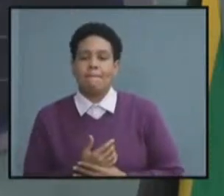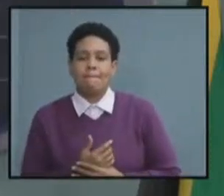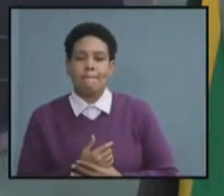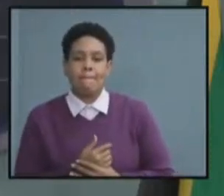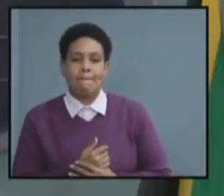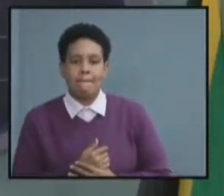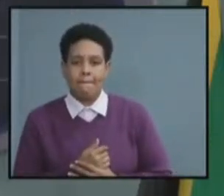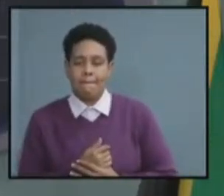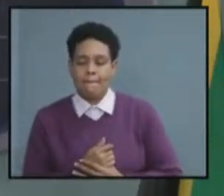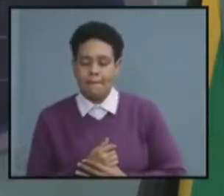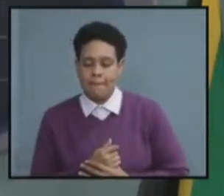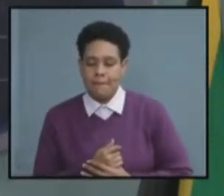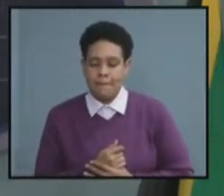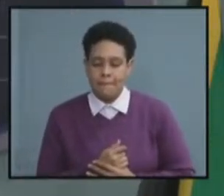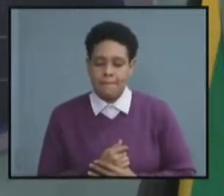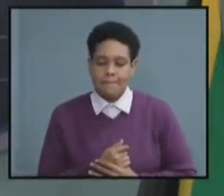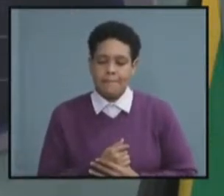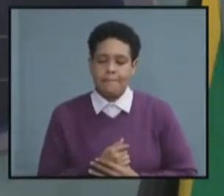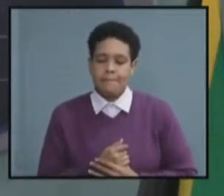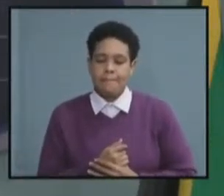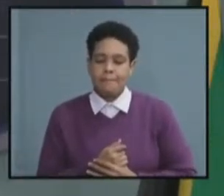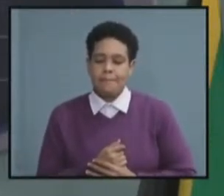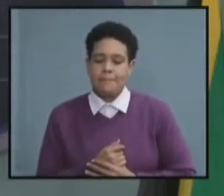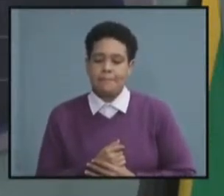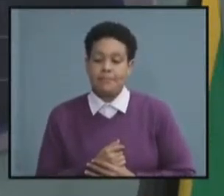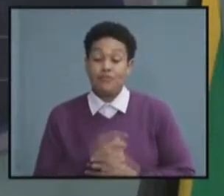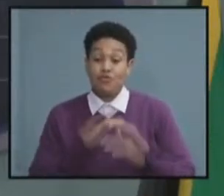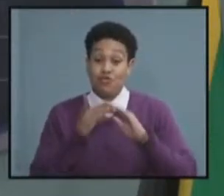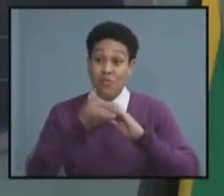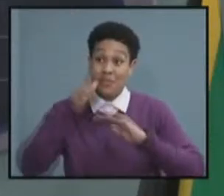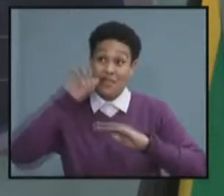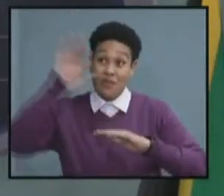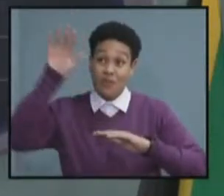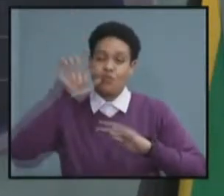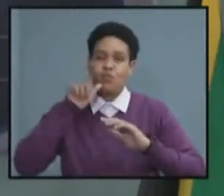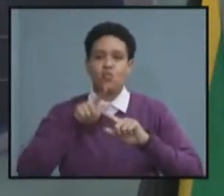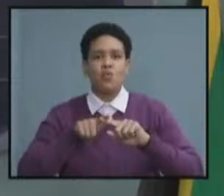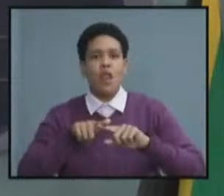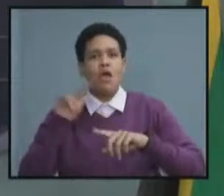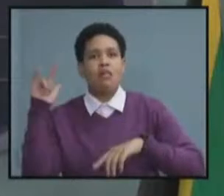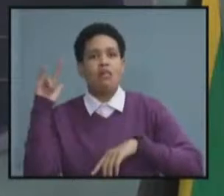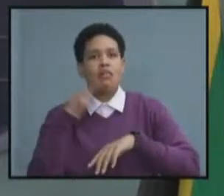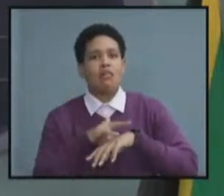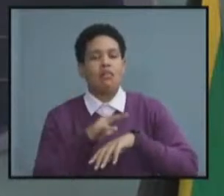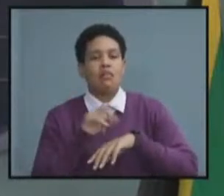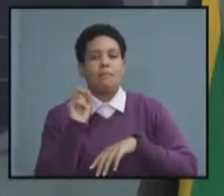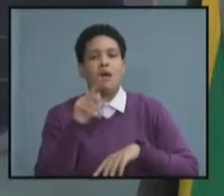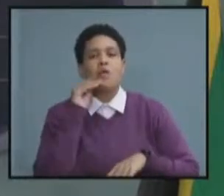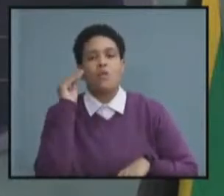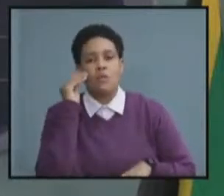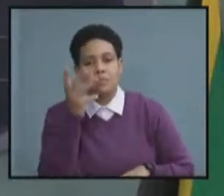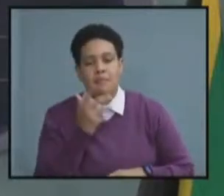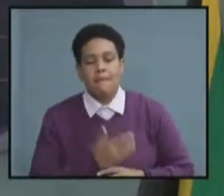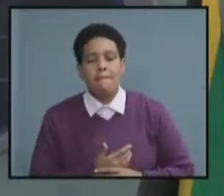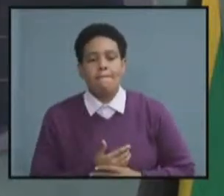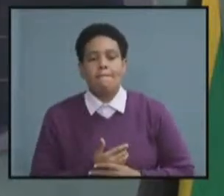Jamaicans overseas who will be relying on air travel to get home.